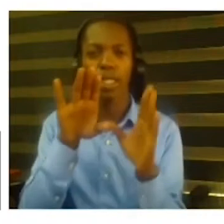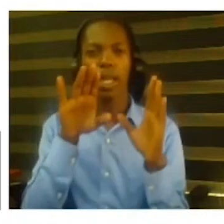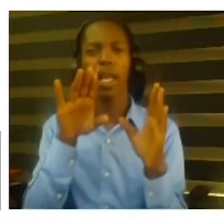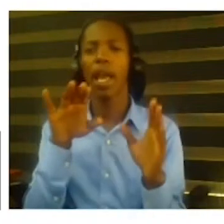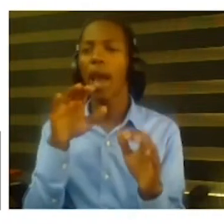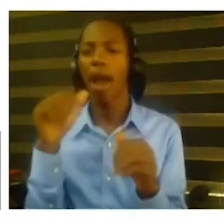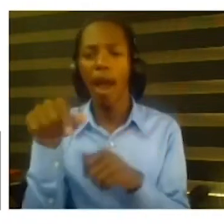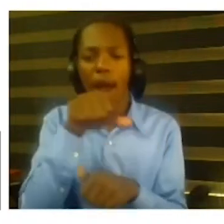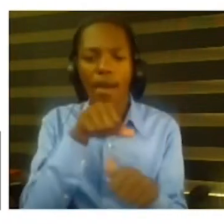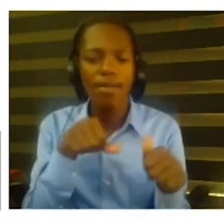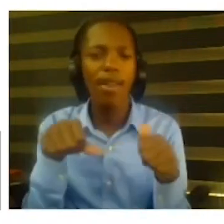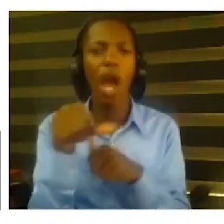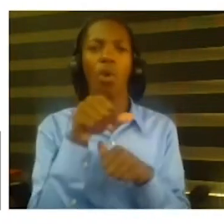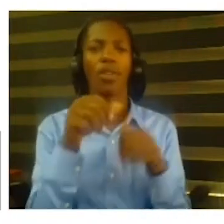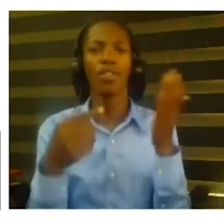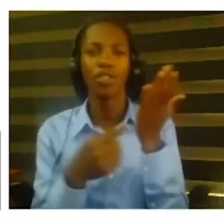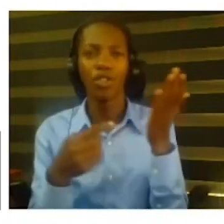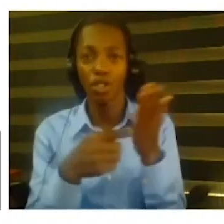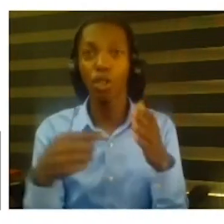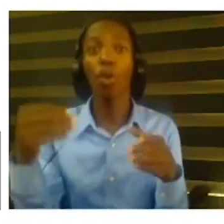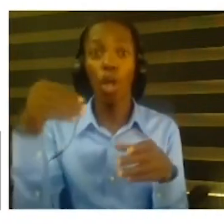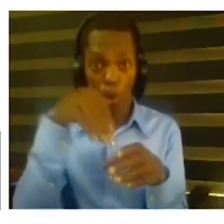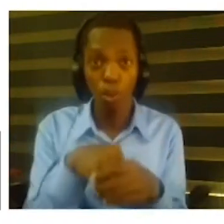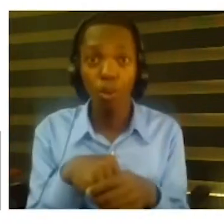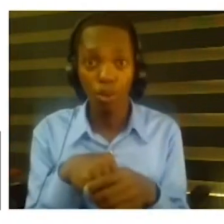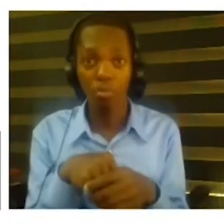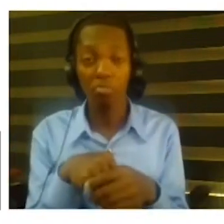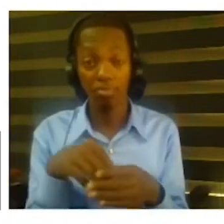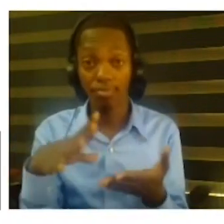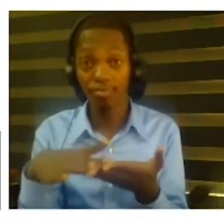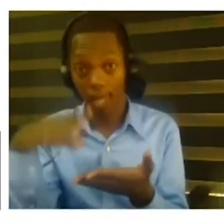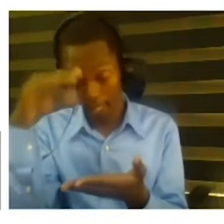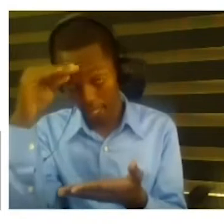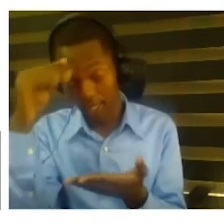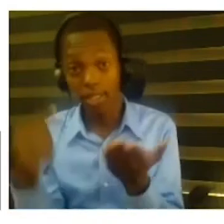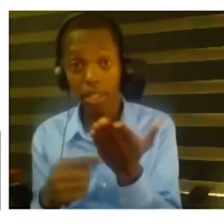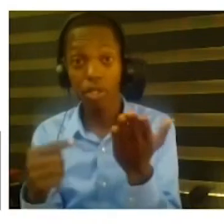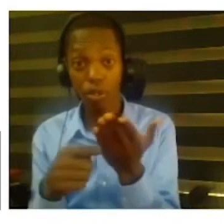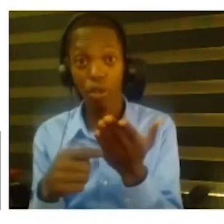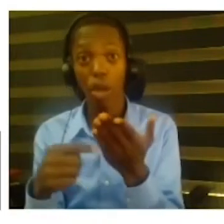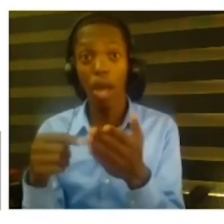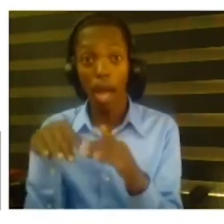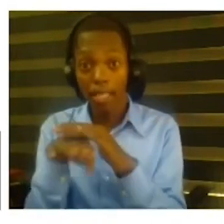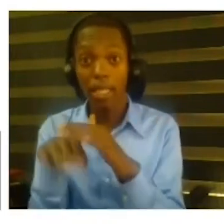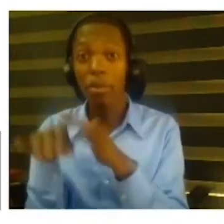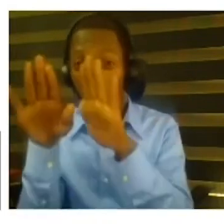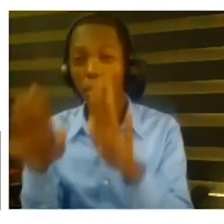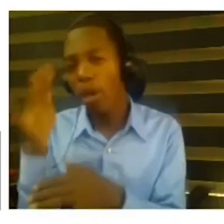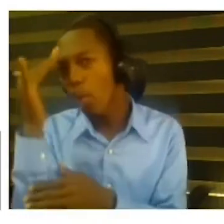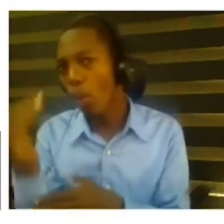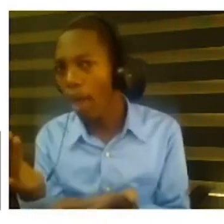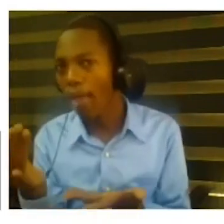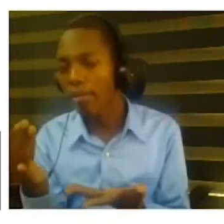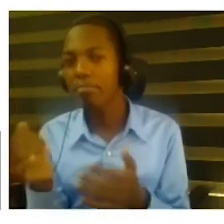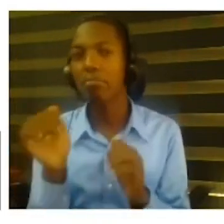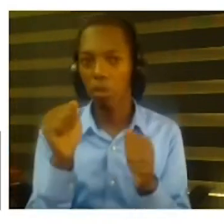digital inclusion. You will learn why digital accessibility is important for